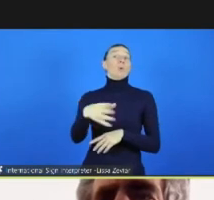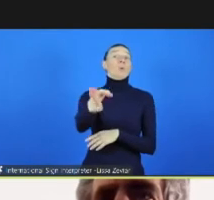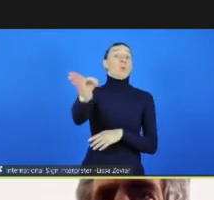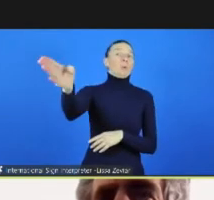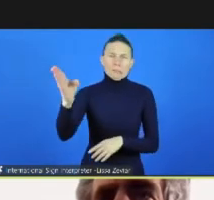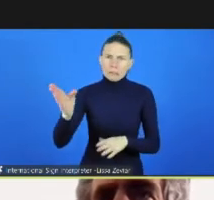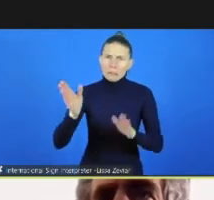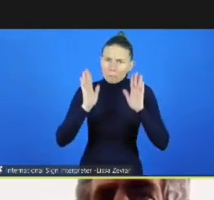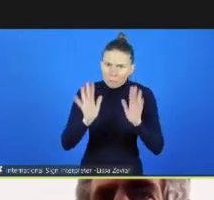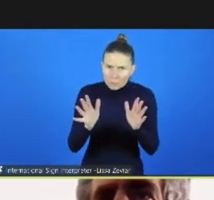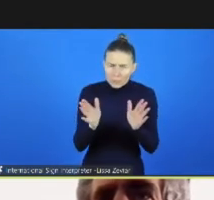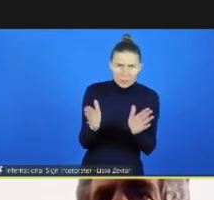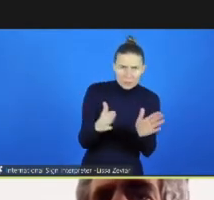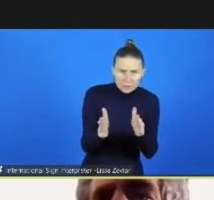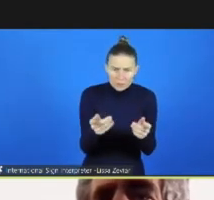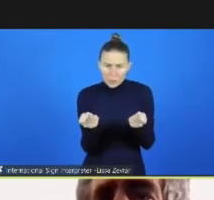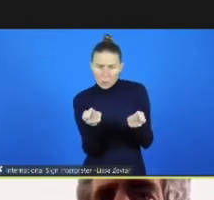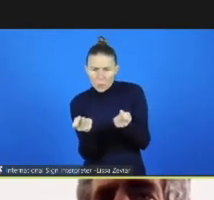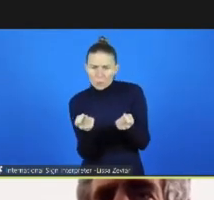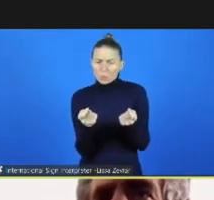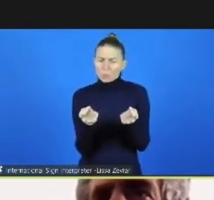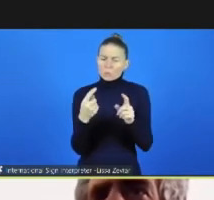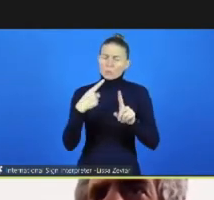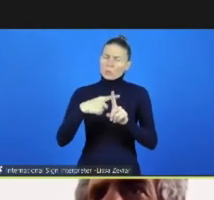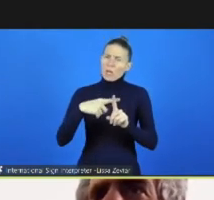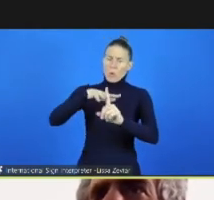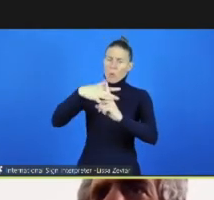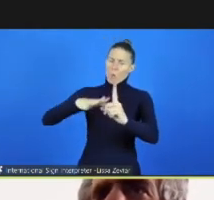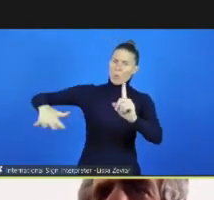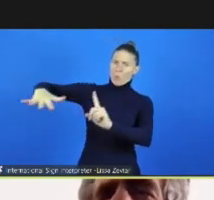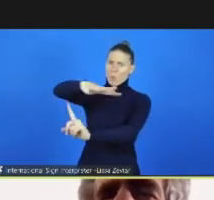in. Second slide.